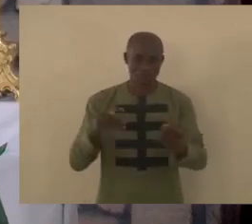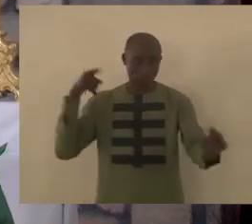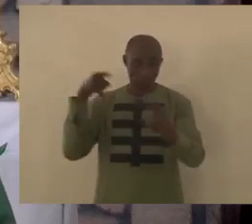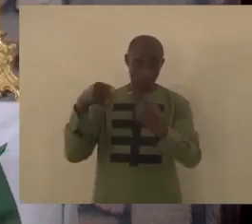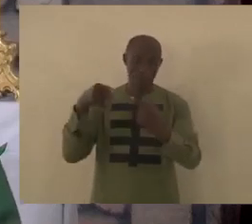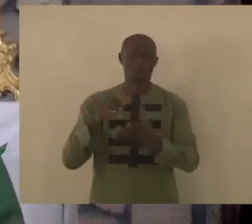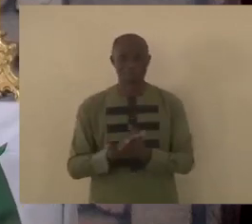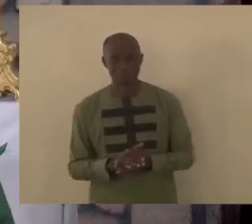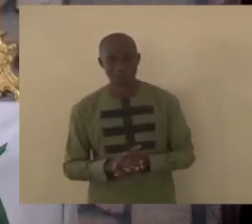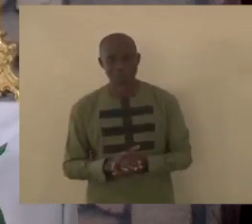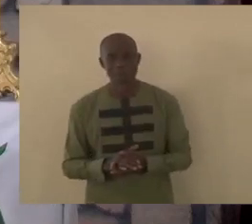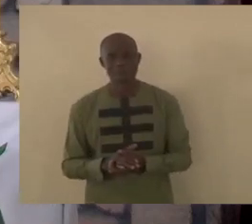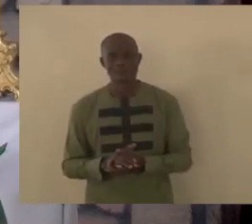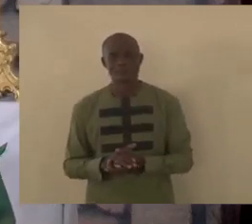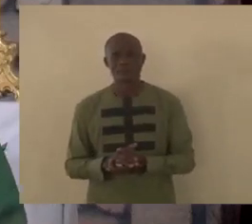Now, Jesus' point thus far.